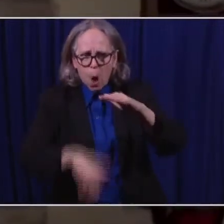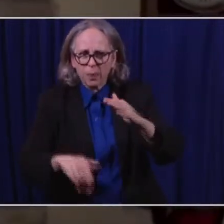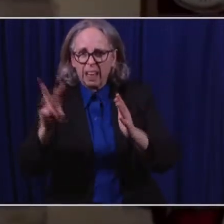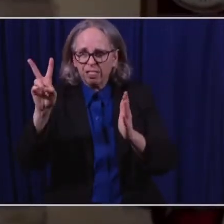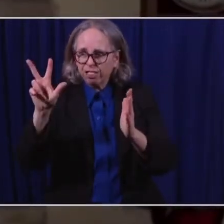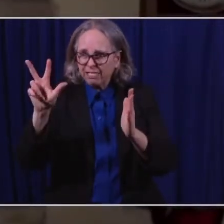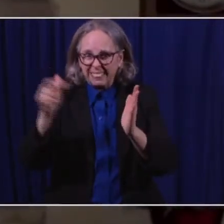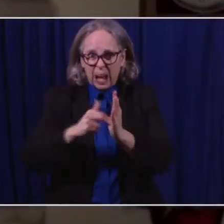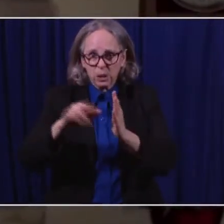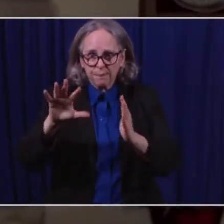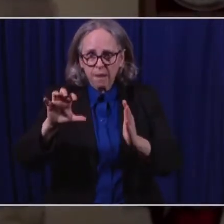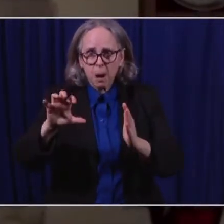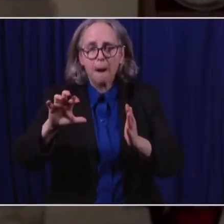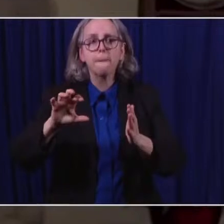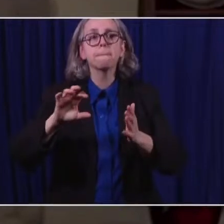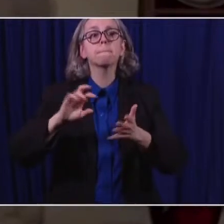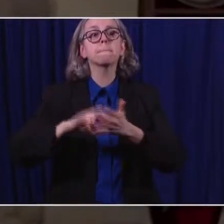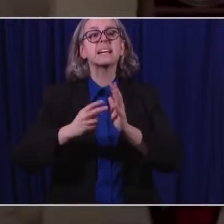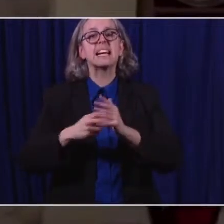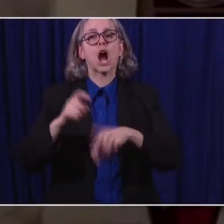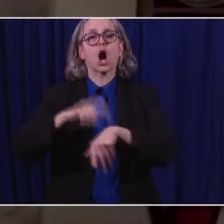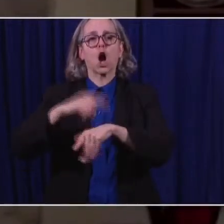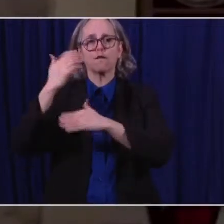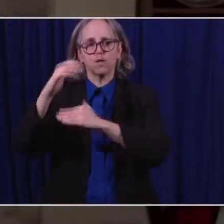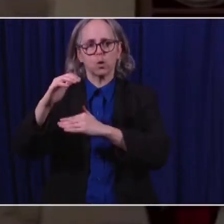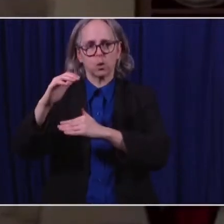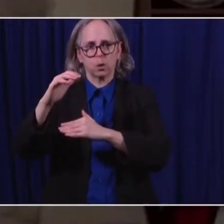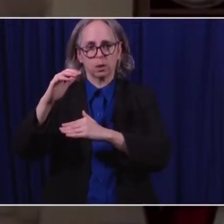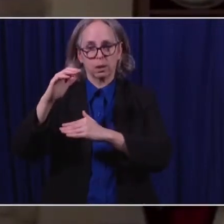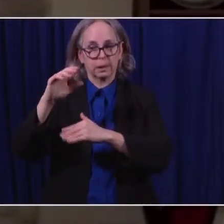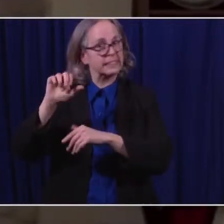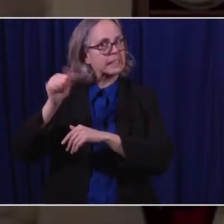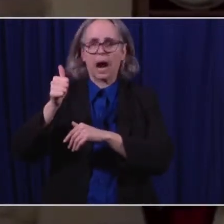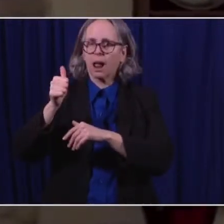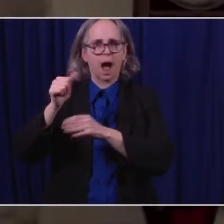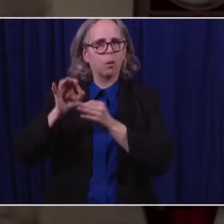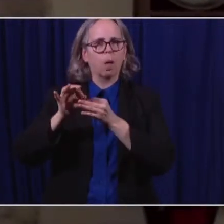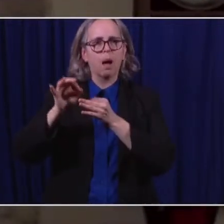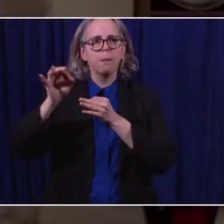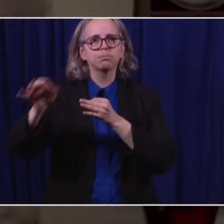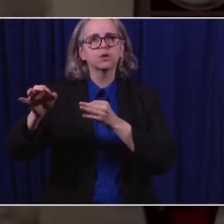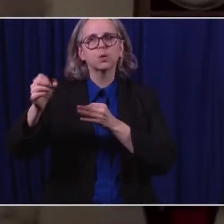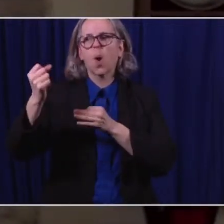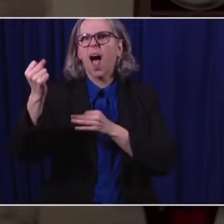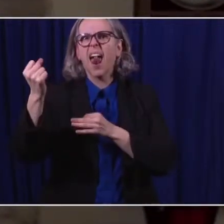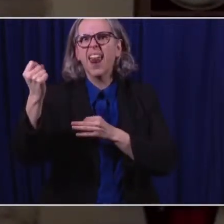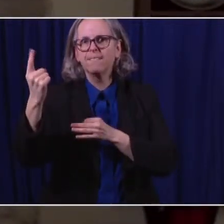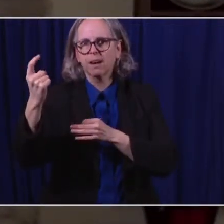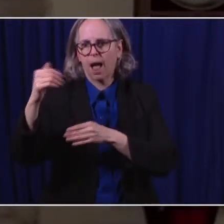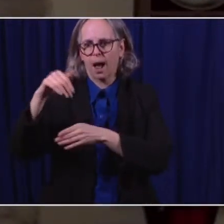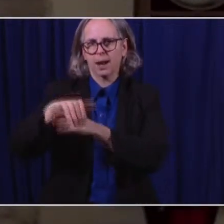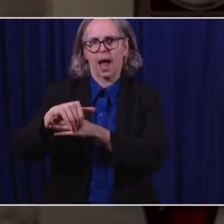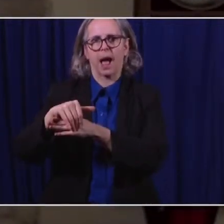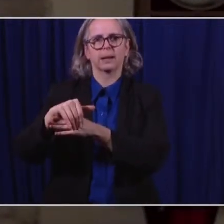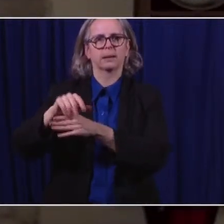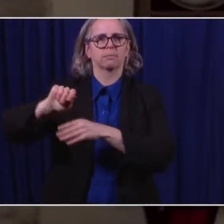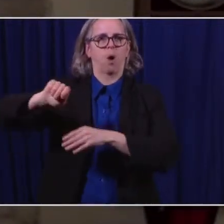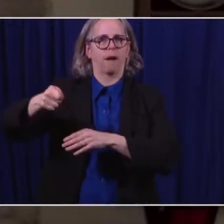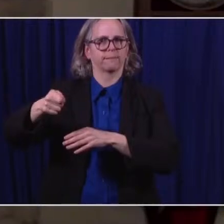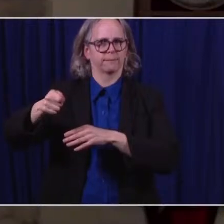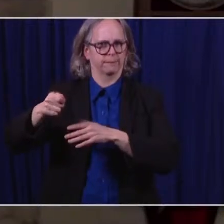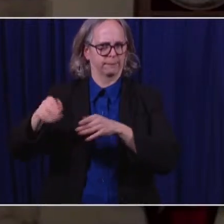go to 11 p.m. curfew. And we'll keep that curfew, our plan will be at least, to keep that curfew for 2